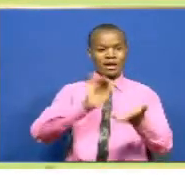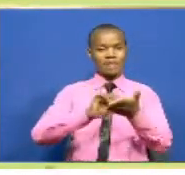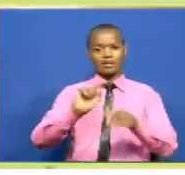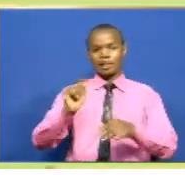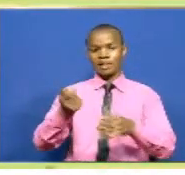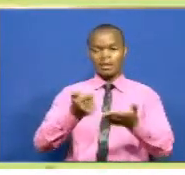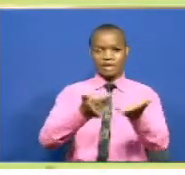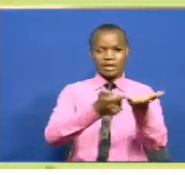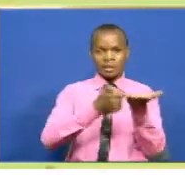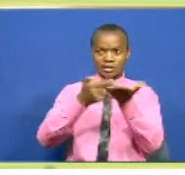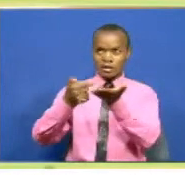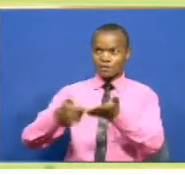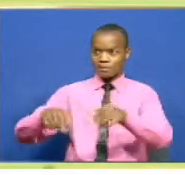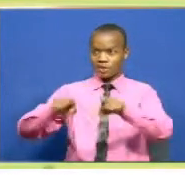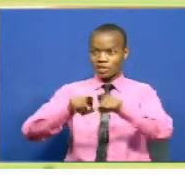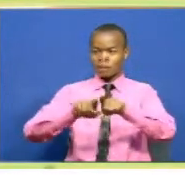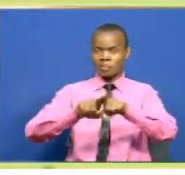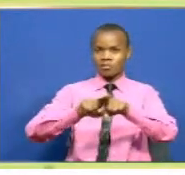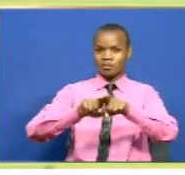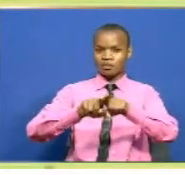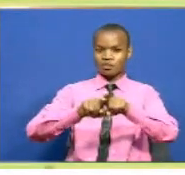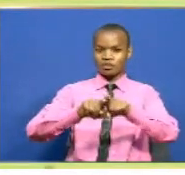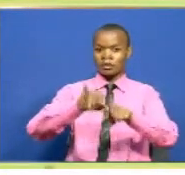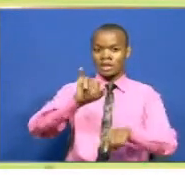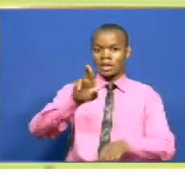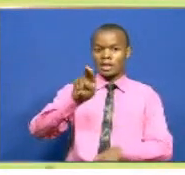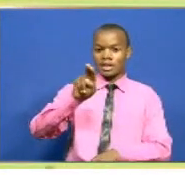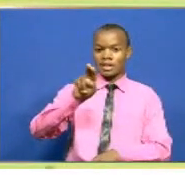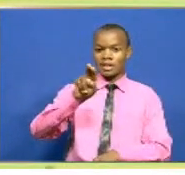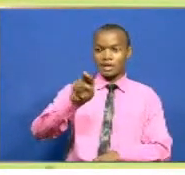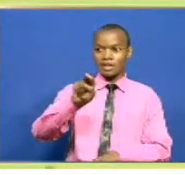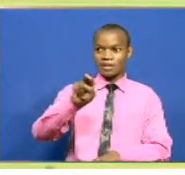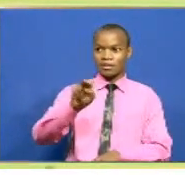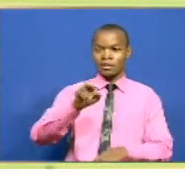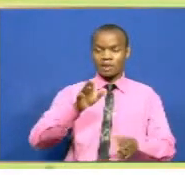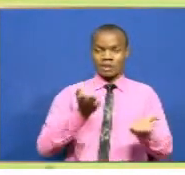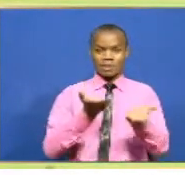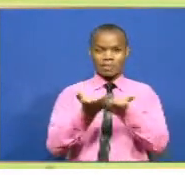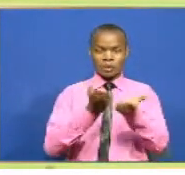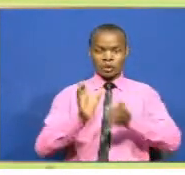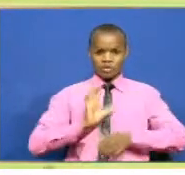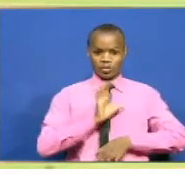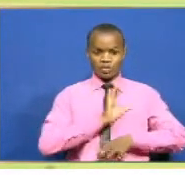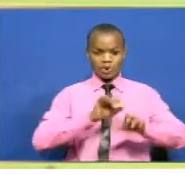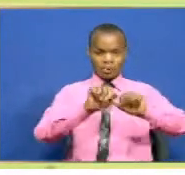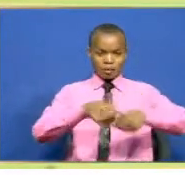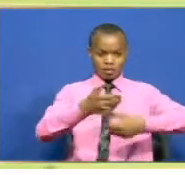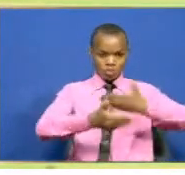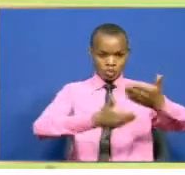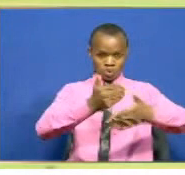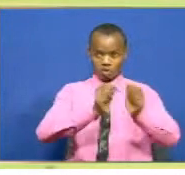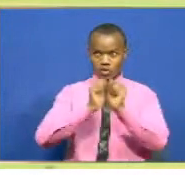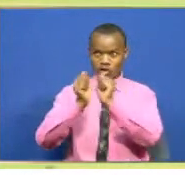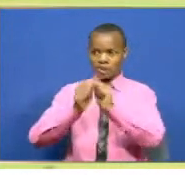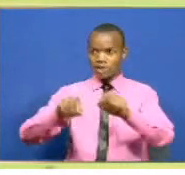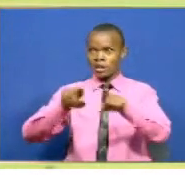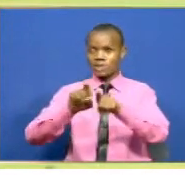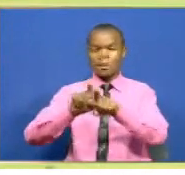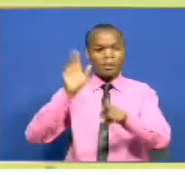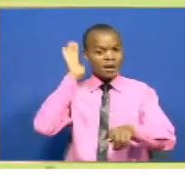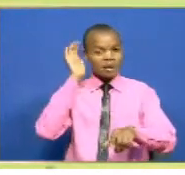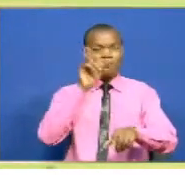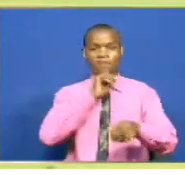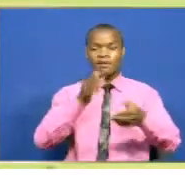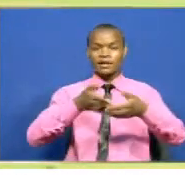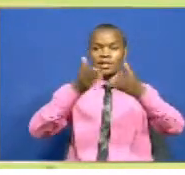discussion, and really to the Iranian business community, take time to also meet with our business community. As you've heard from their leader, they are very